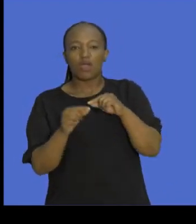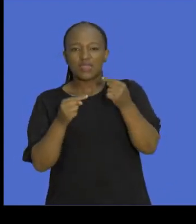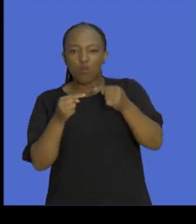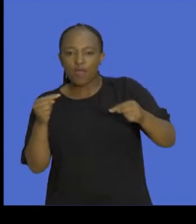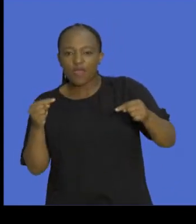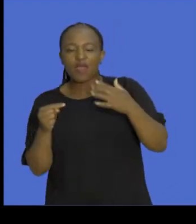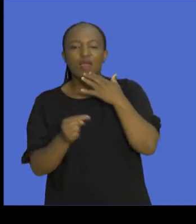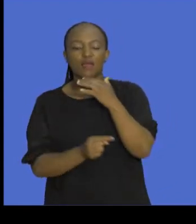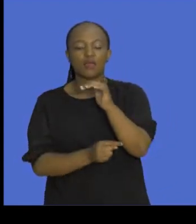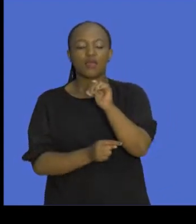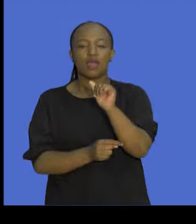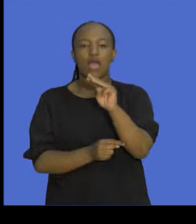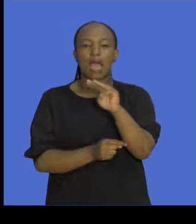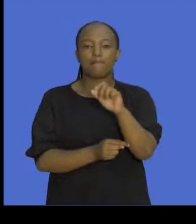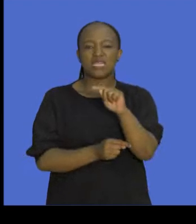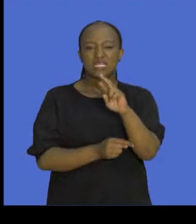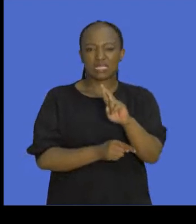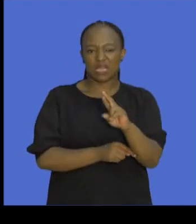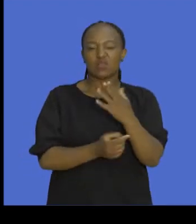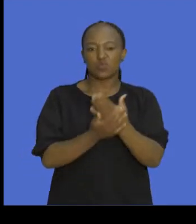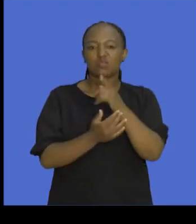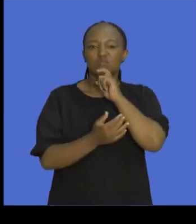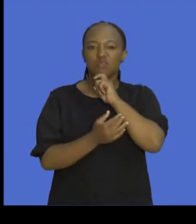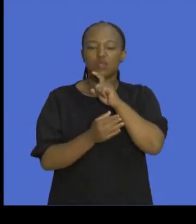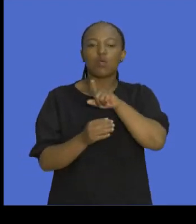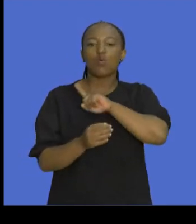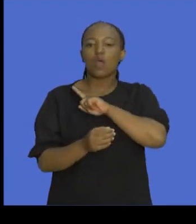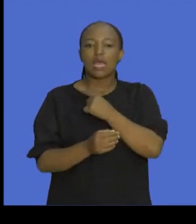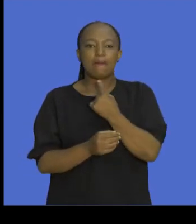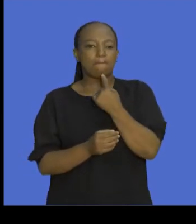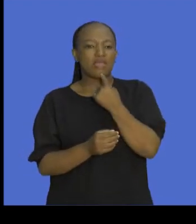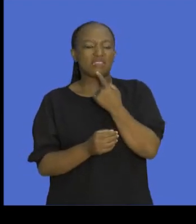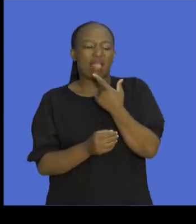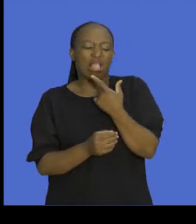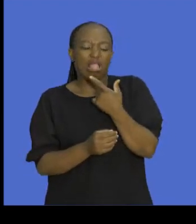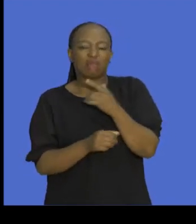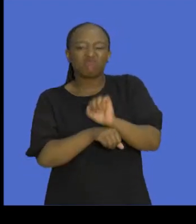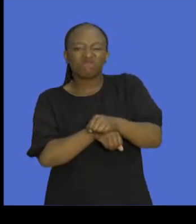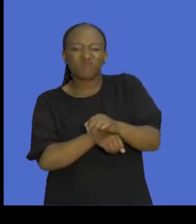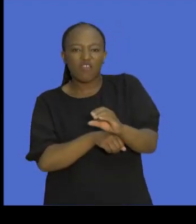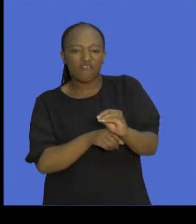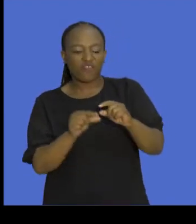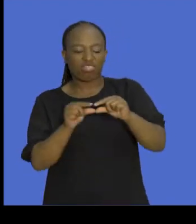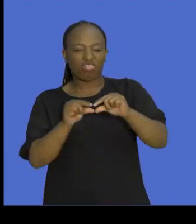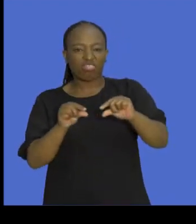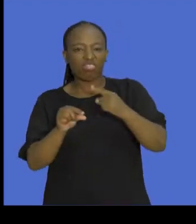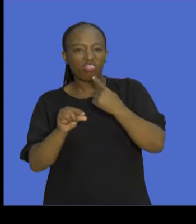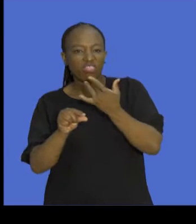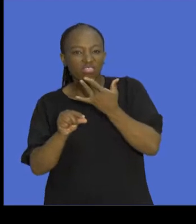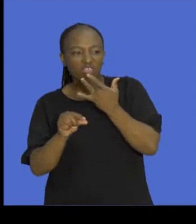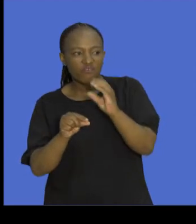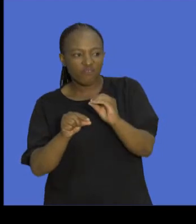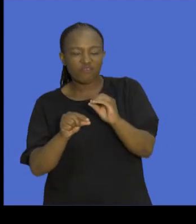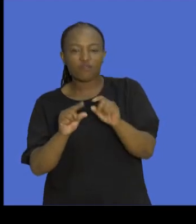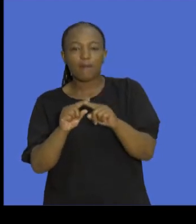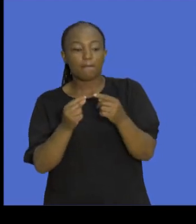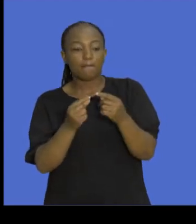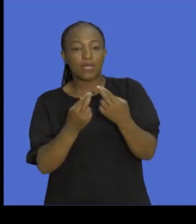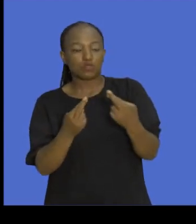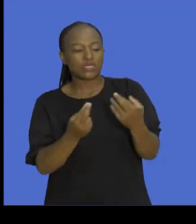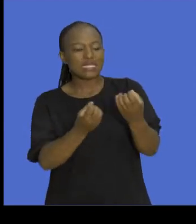conducting wires, the ammeter, offers in a circuit. So if they say the battery has negligible resistance, it means that the source does